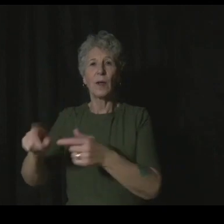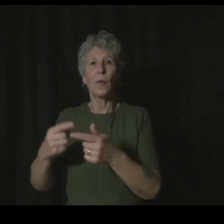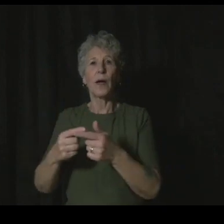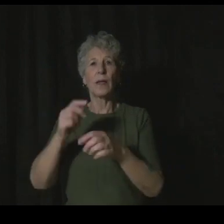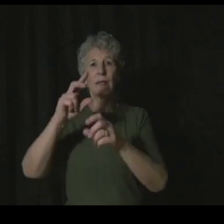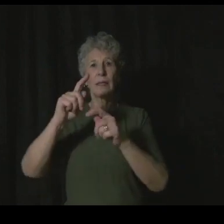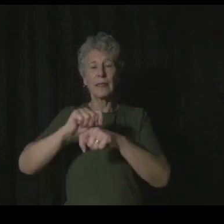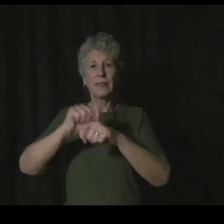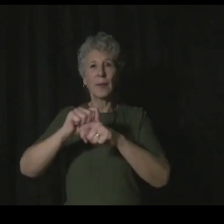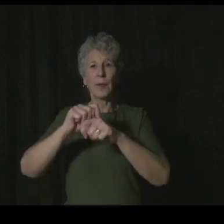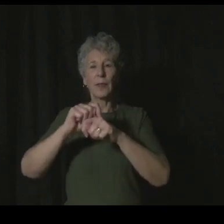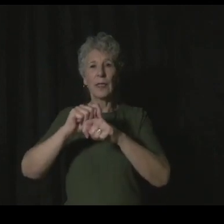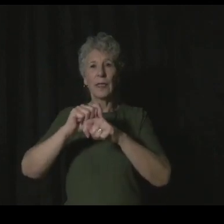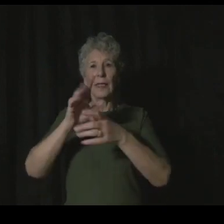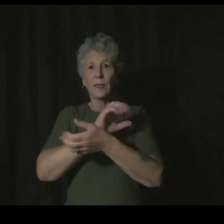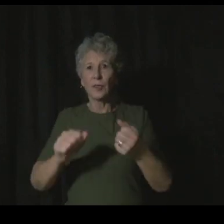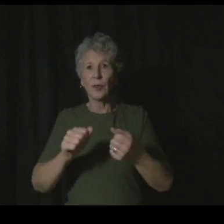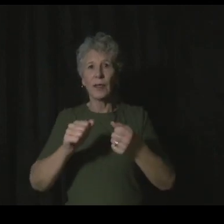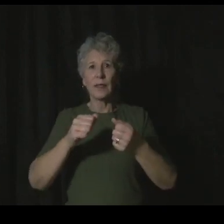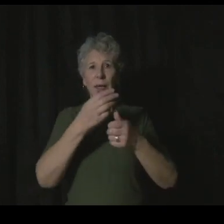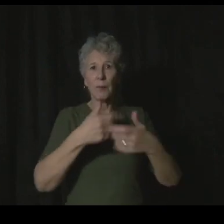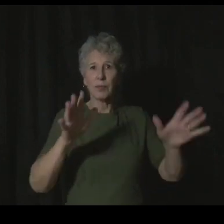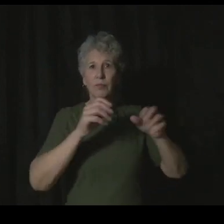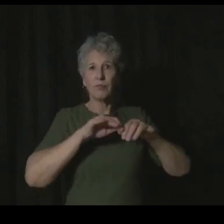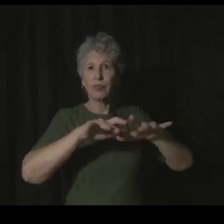and they were dispersed throughout the rest of Israel and then into